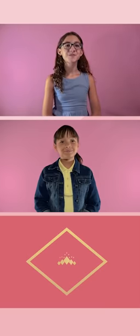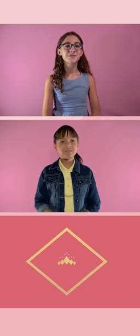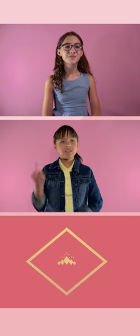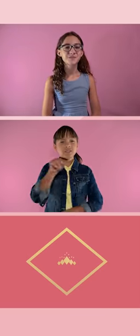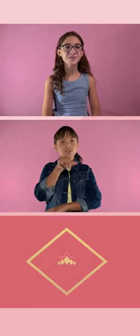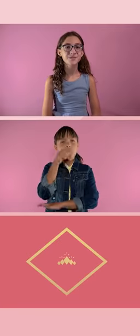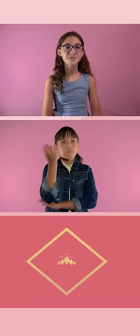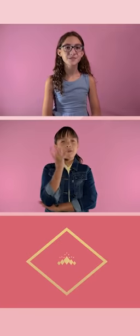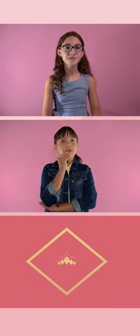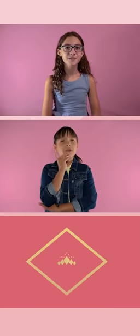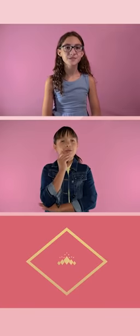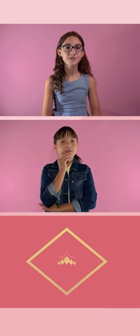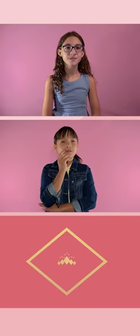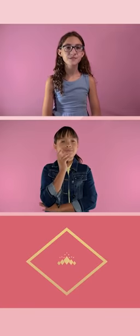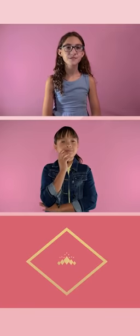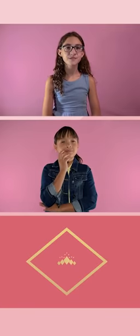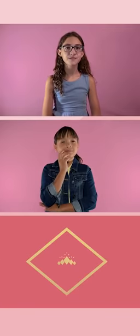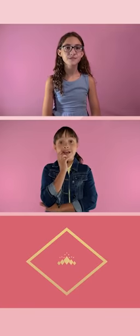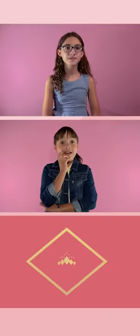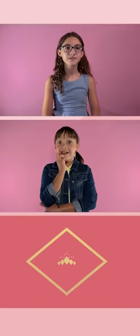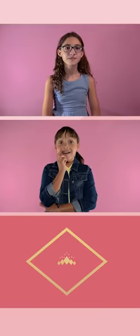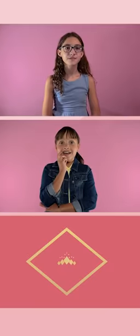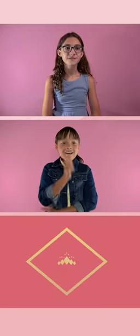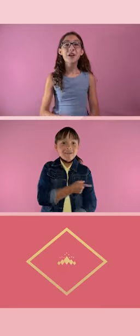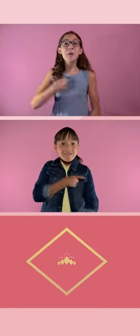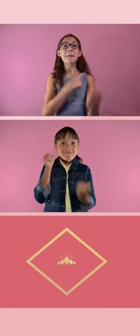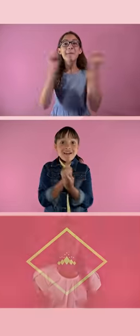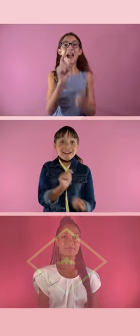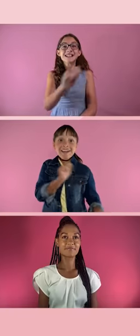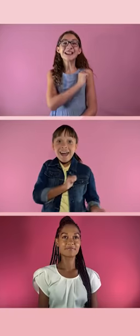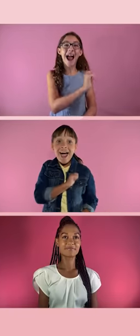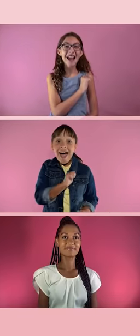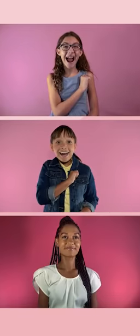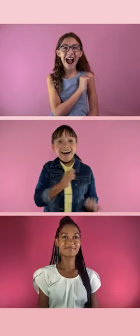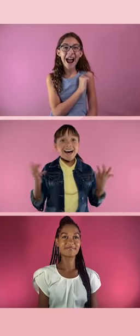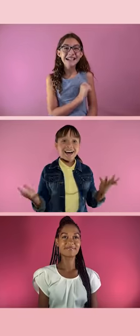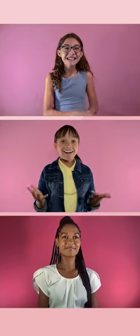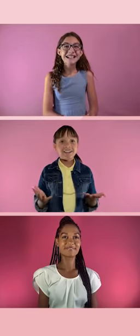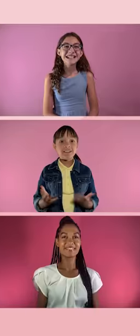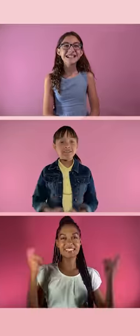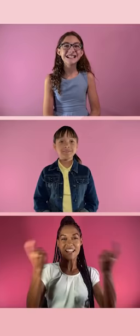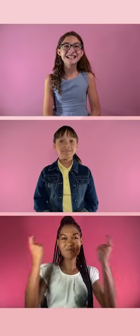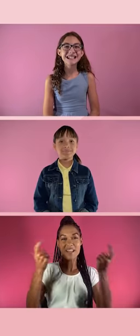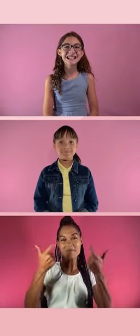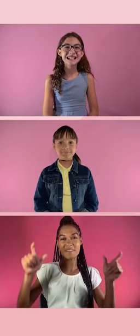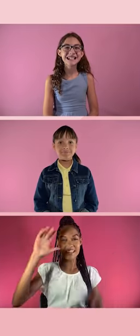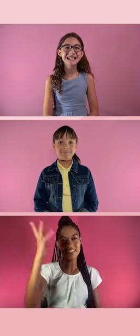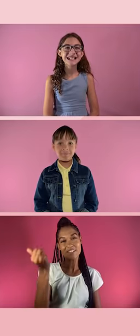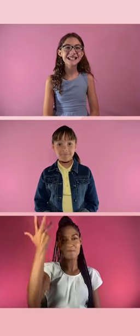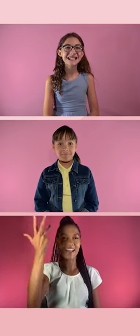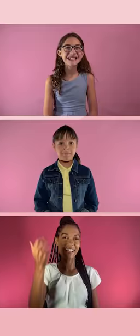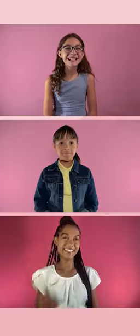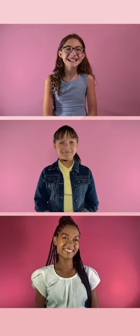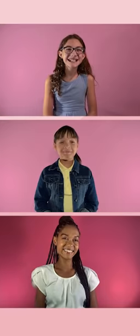true. And there was something else. We met Tiana! Celebrate with a